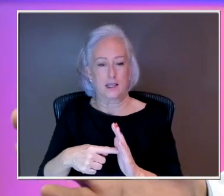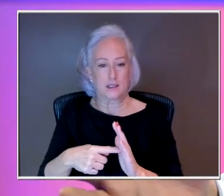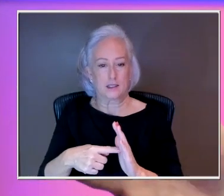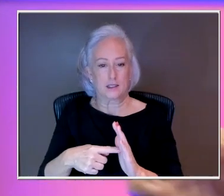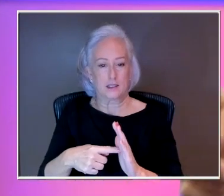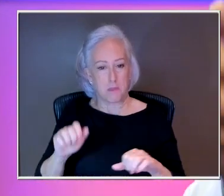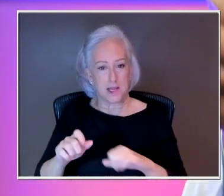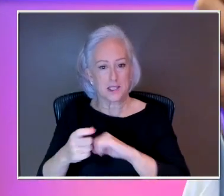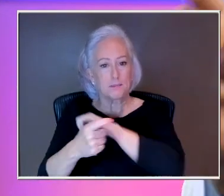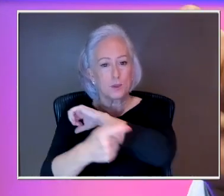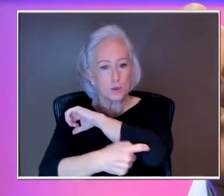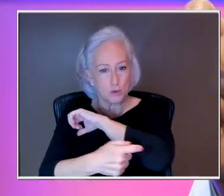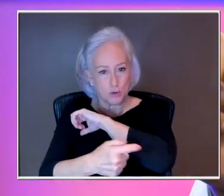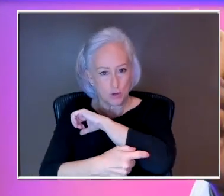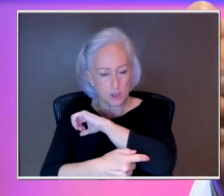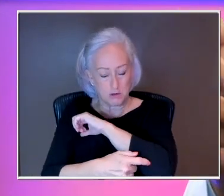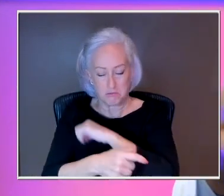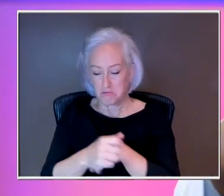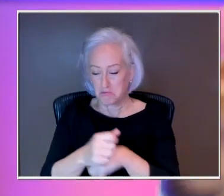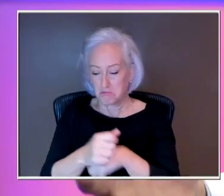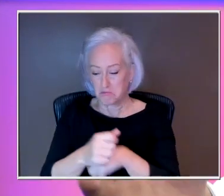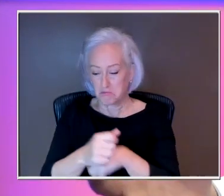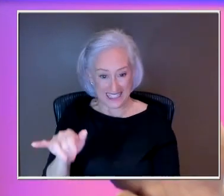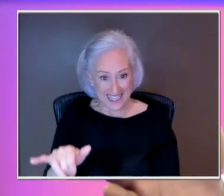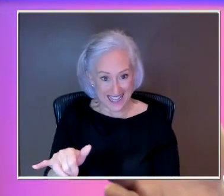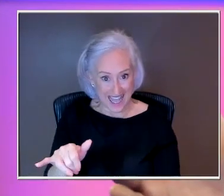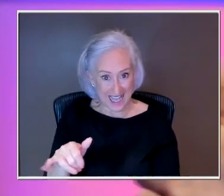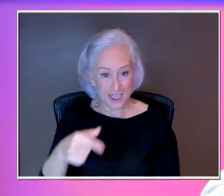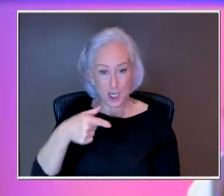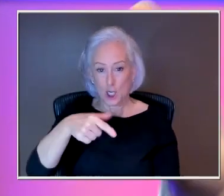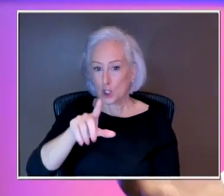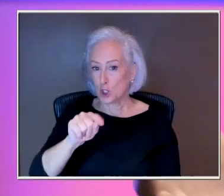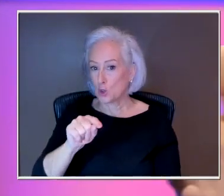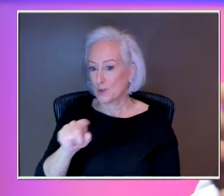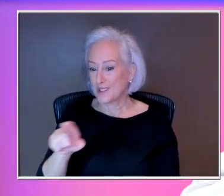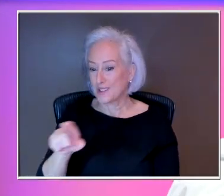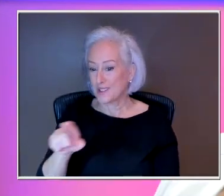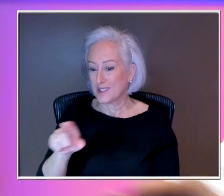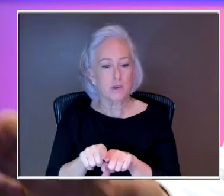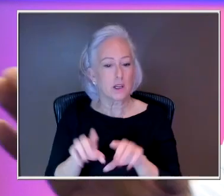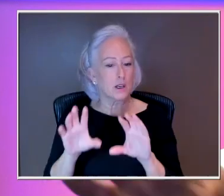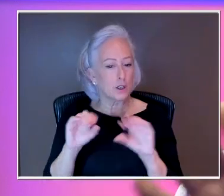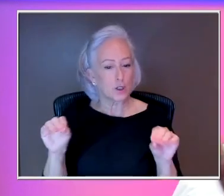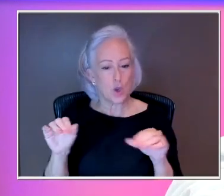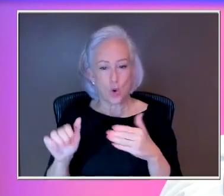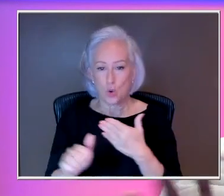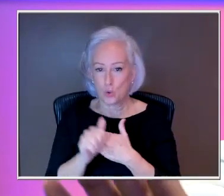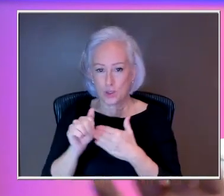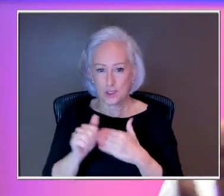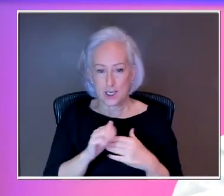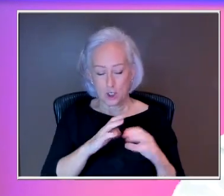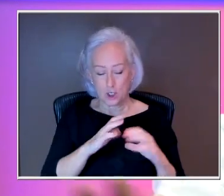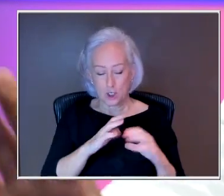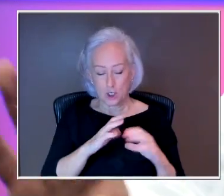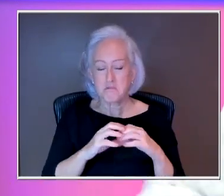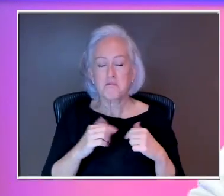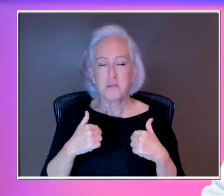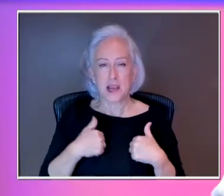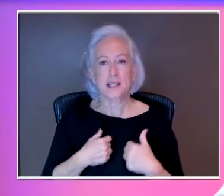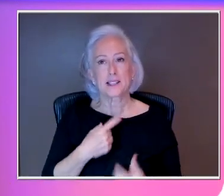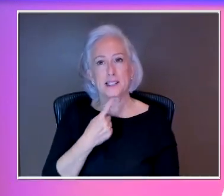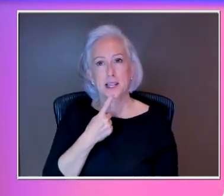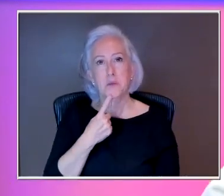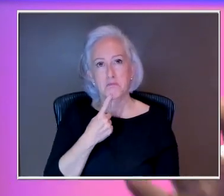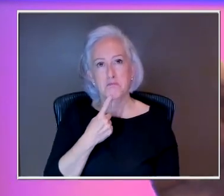see any of that, if the QT remains the same, there's none of those dangerous rhythms, I can say, okay, I'm confident that that's